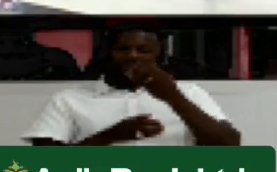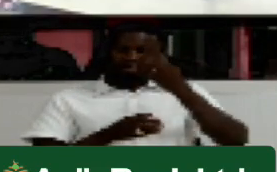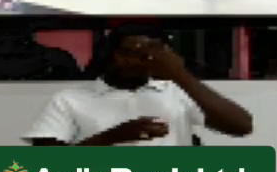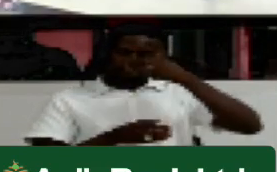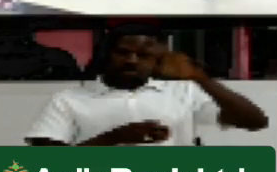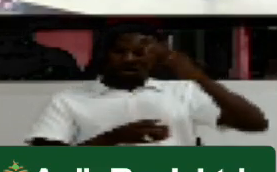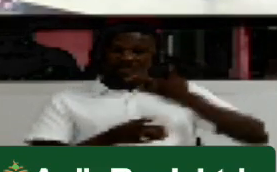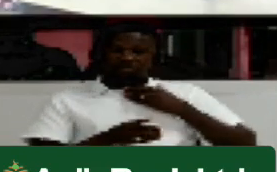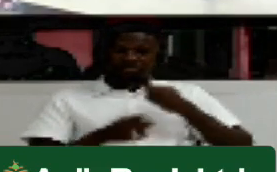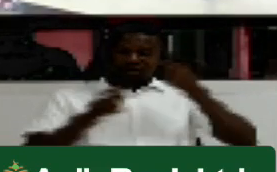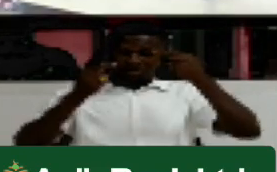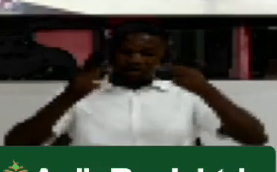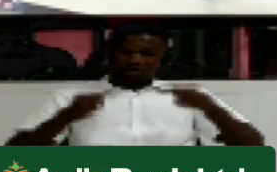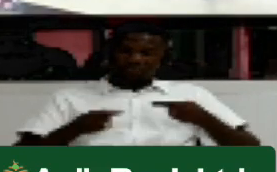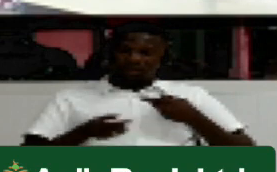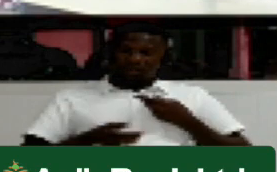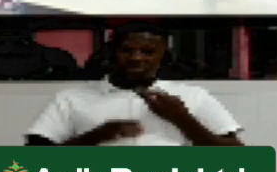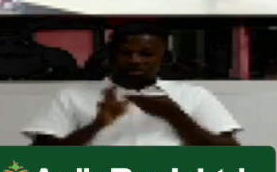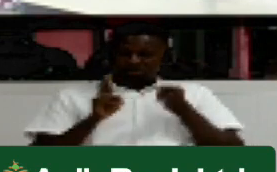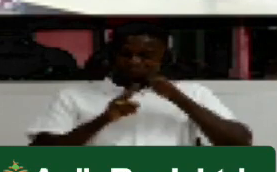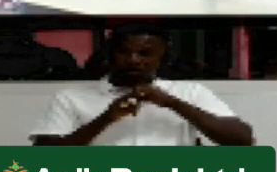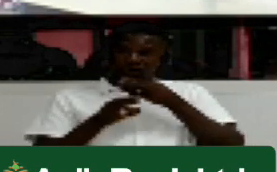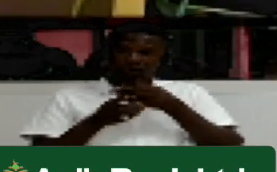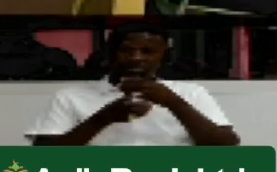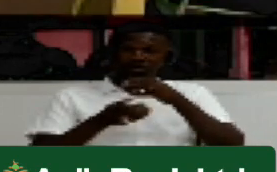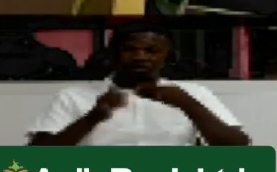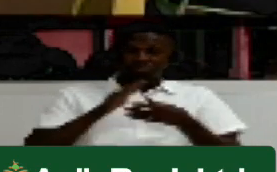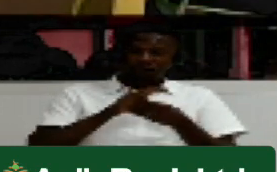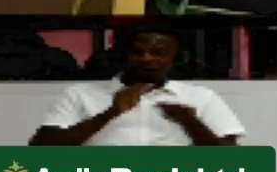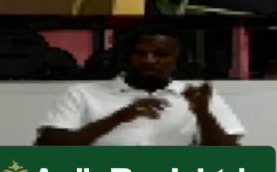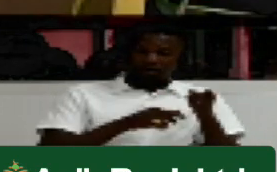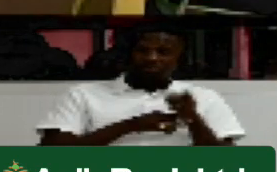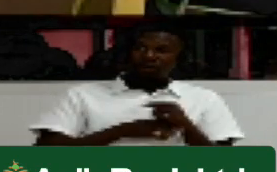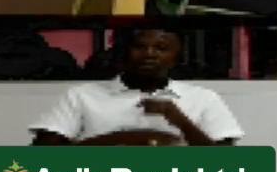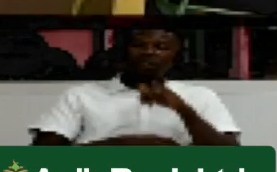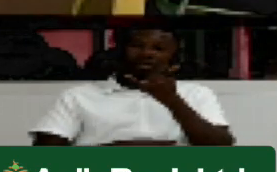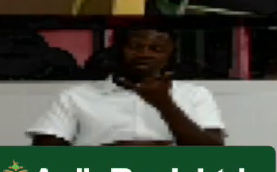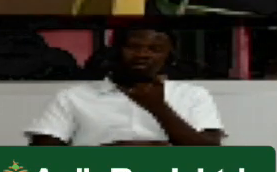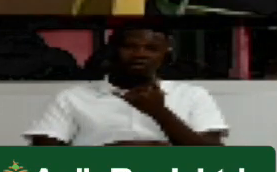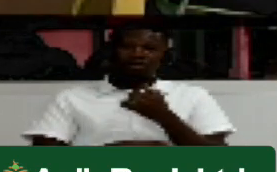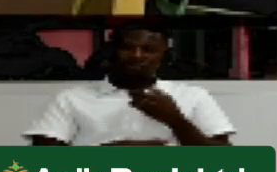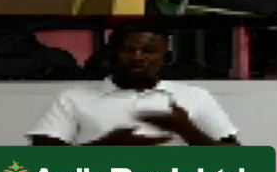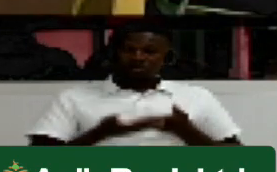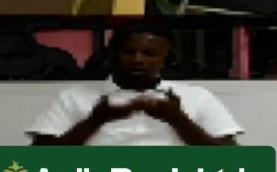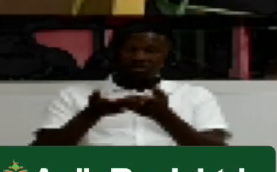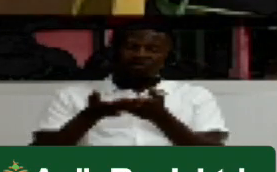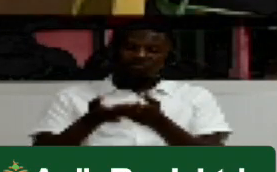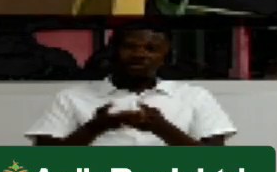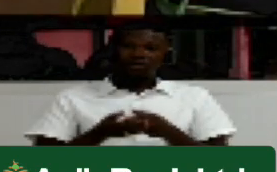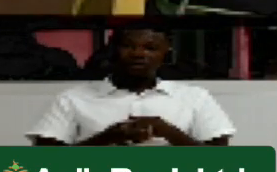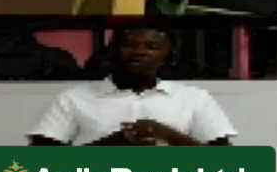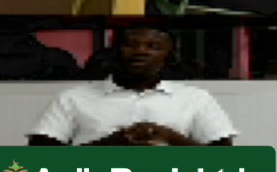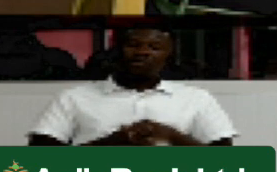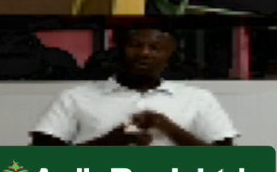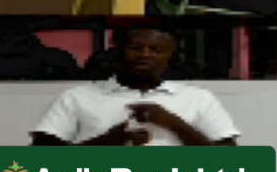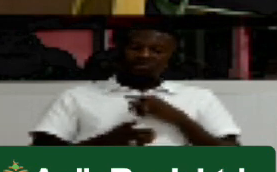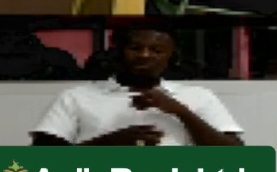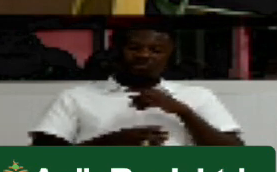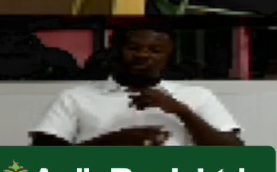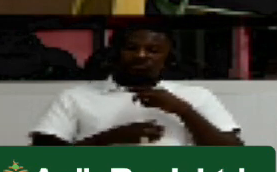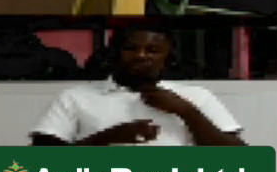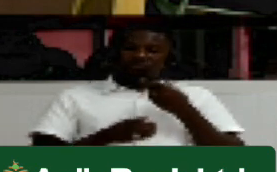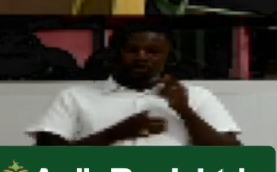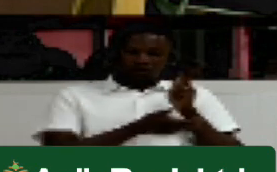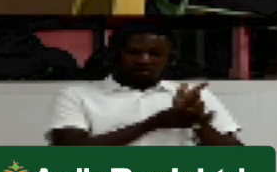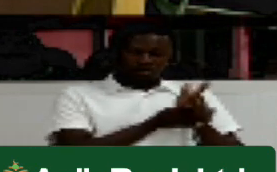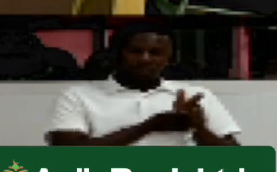please? Can you confirm that, please? Yes, I will retrieve the petition from the witness, and then we will have